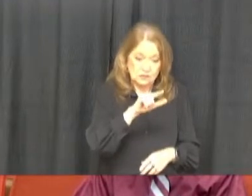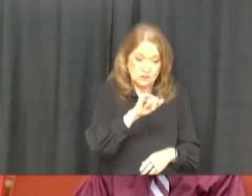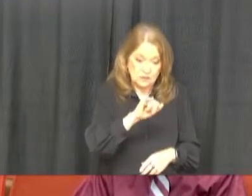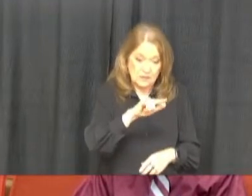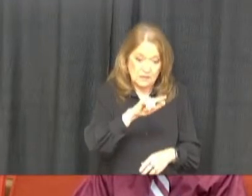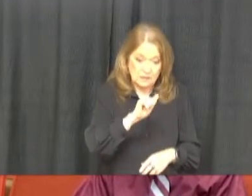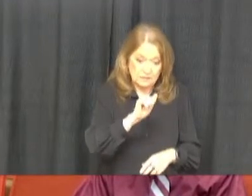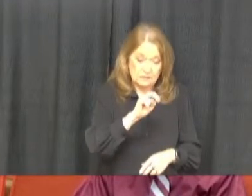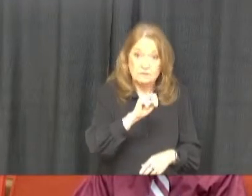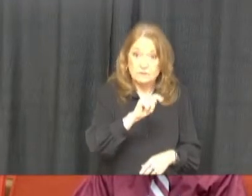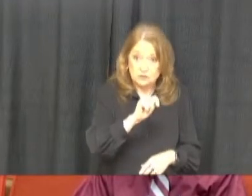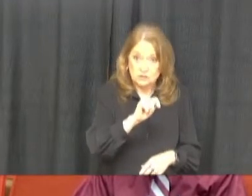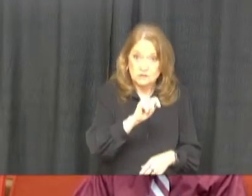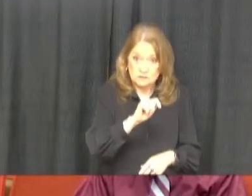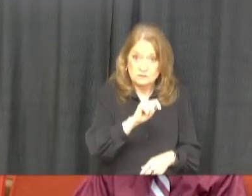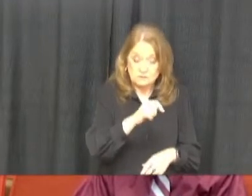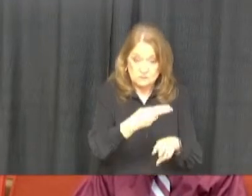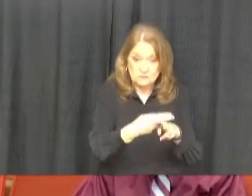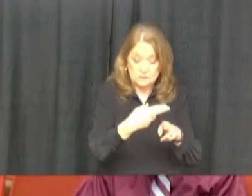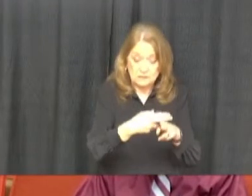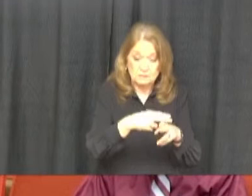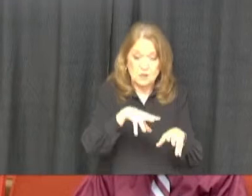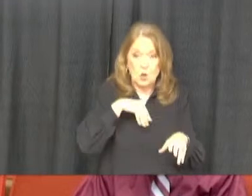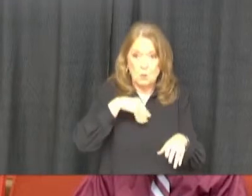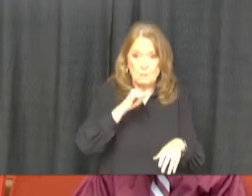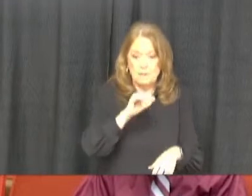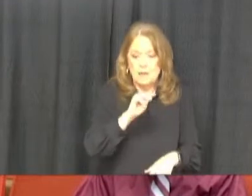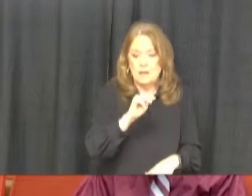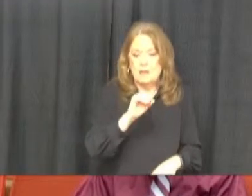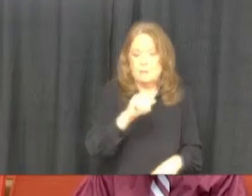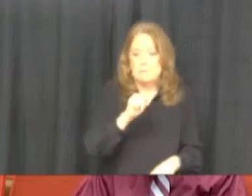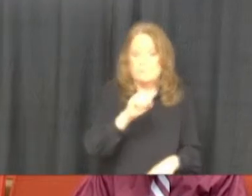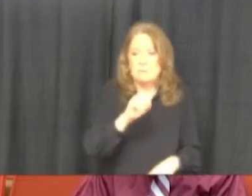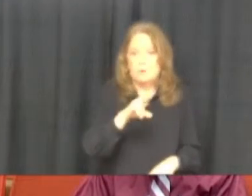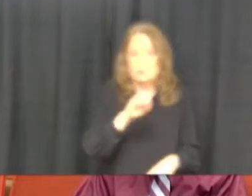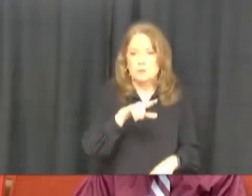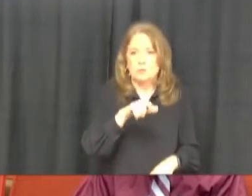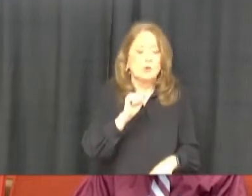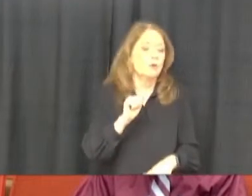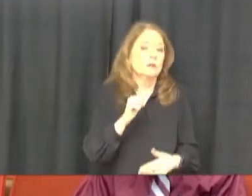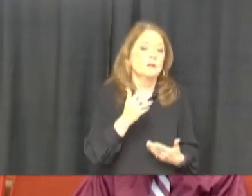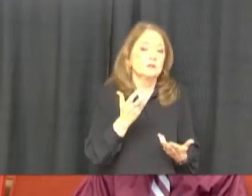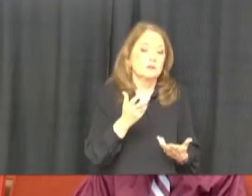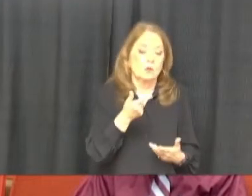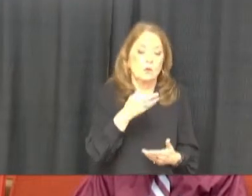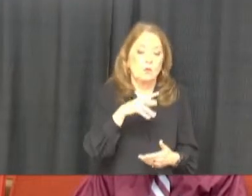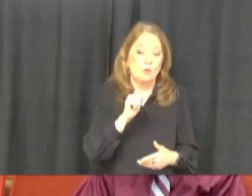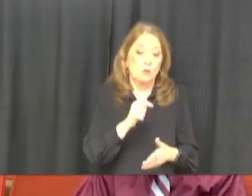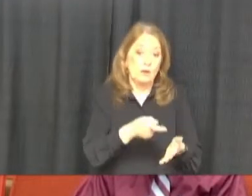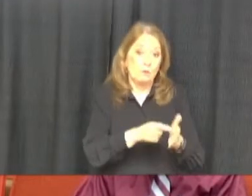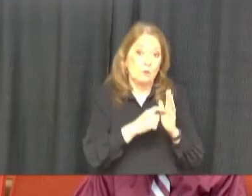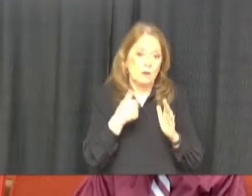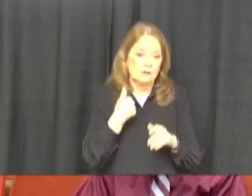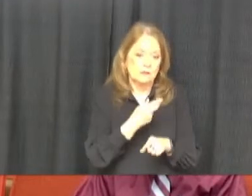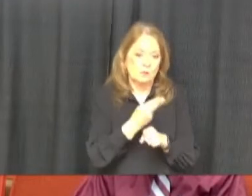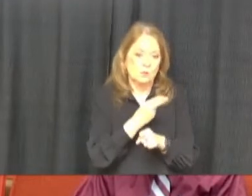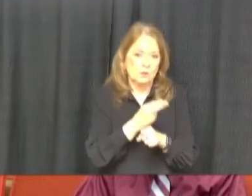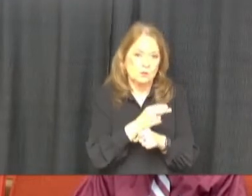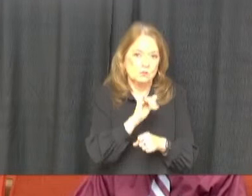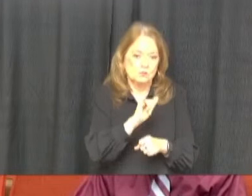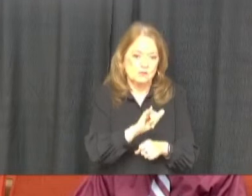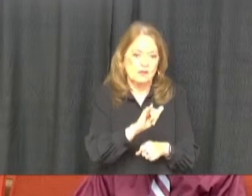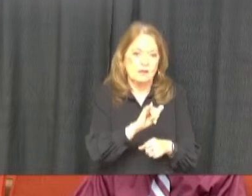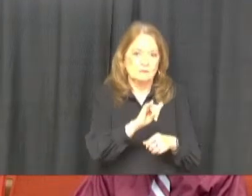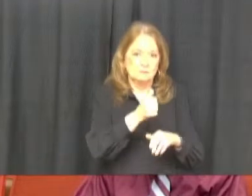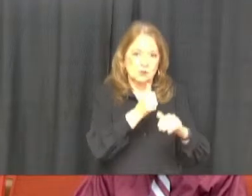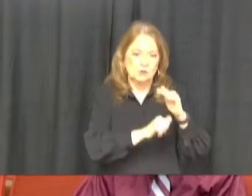Vigilant, Vigilant. Okay. It's owned by Motorola. So the grant requires we use a vendor under state contract, and